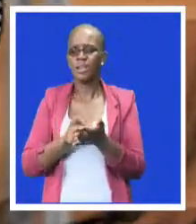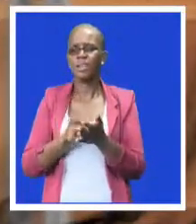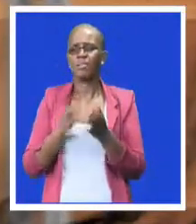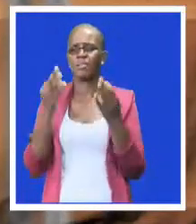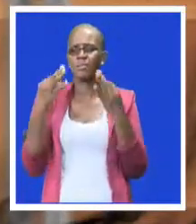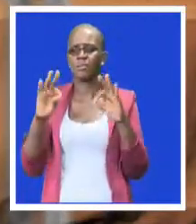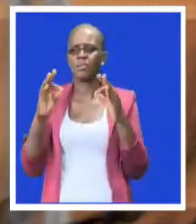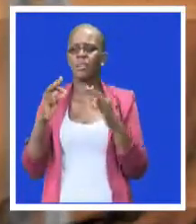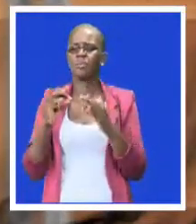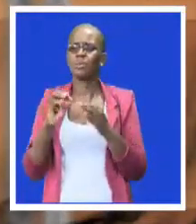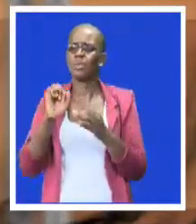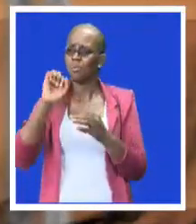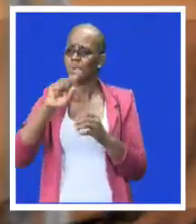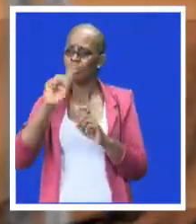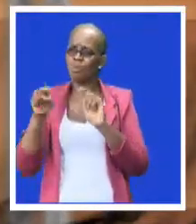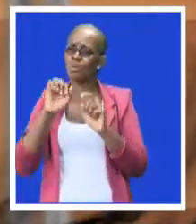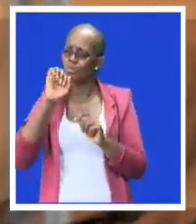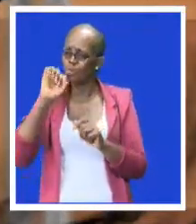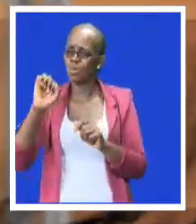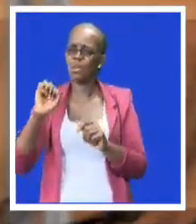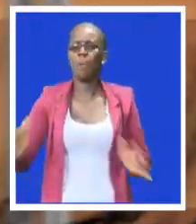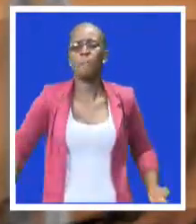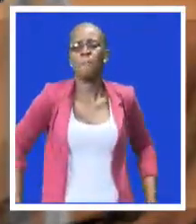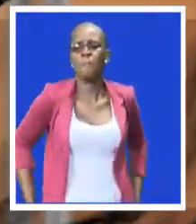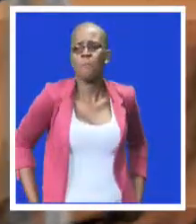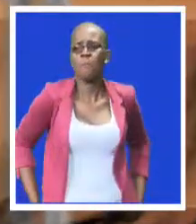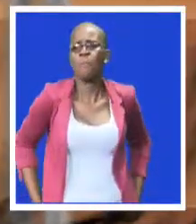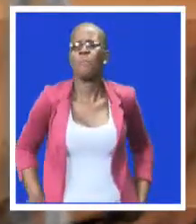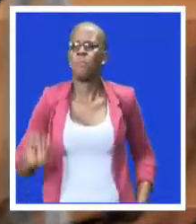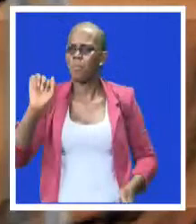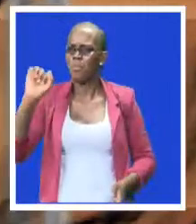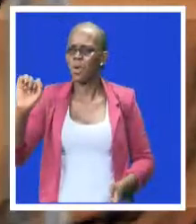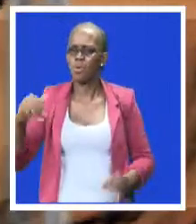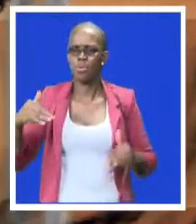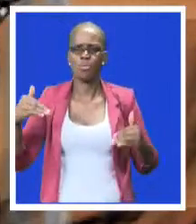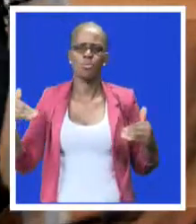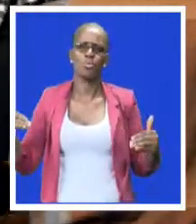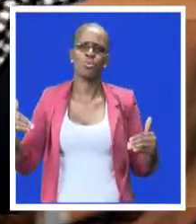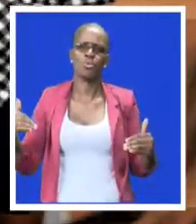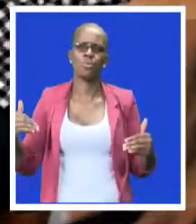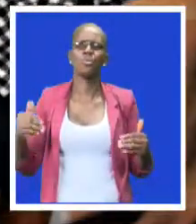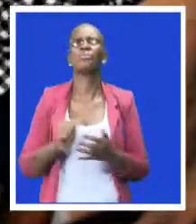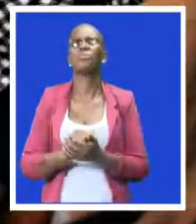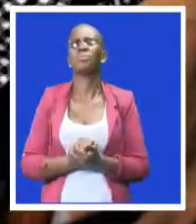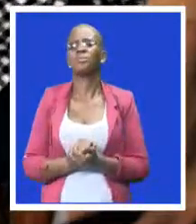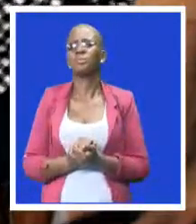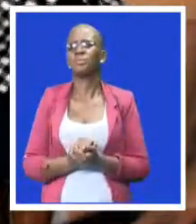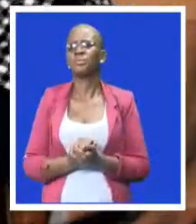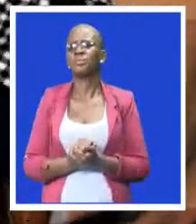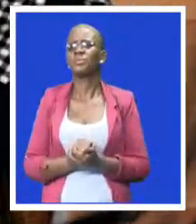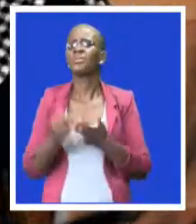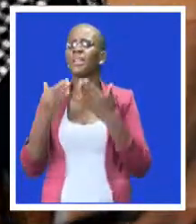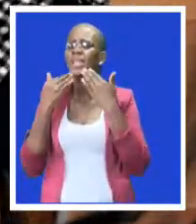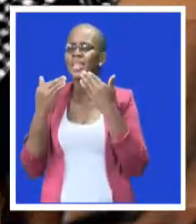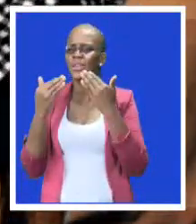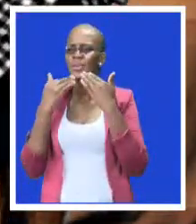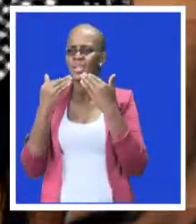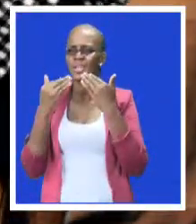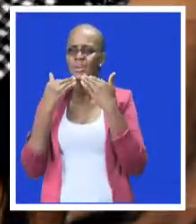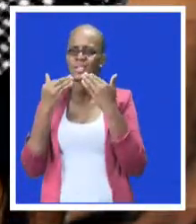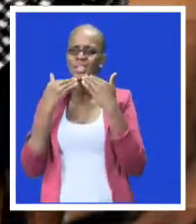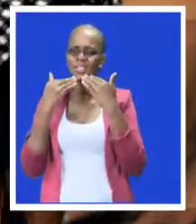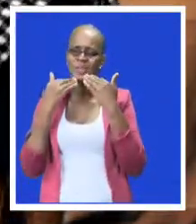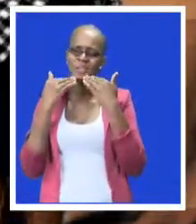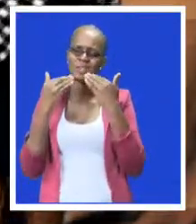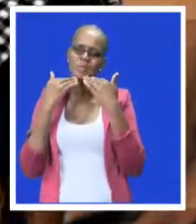bum? Are your bum bum? Are your bum bum bigger than mine? Thank you very much. That's the end